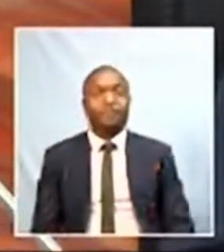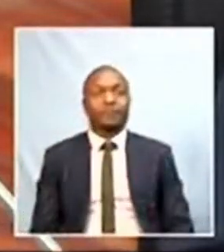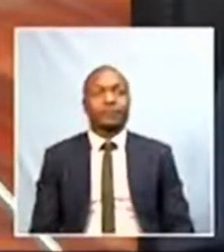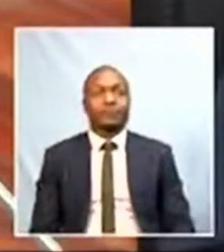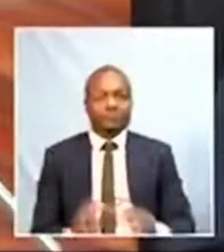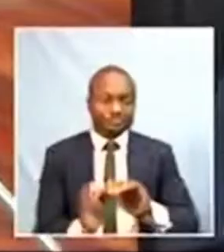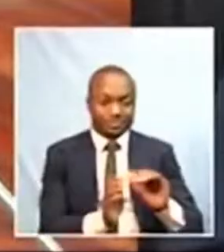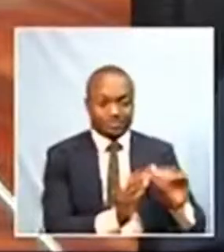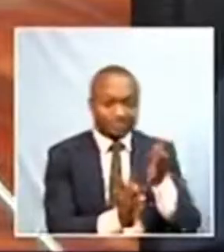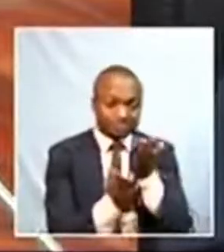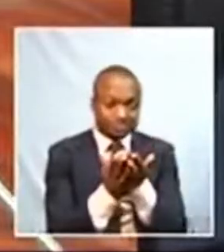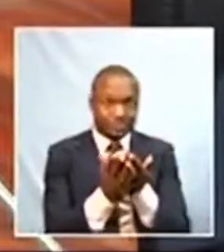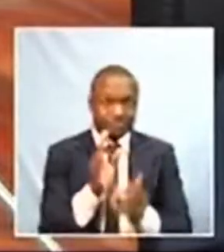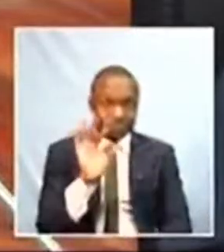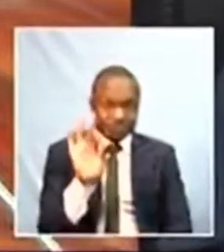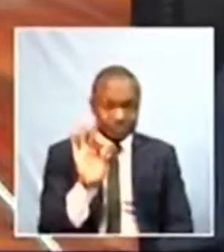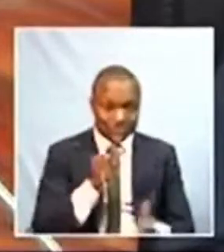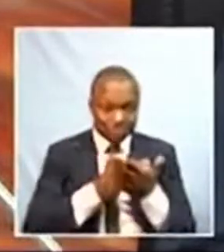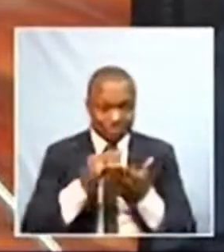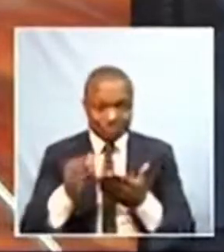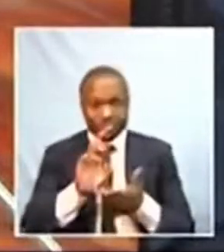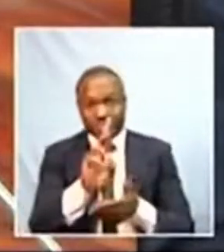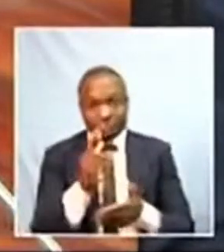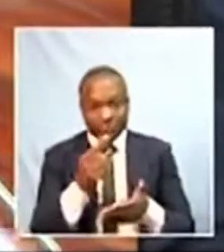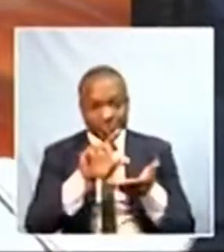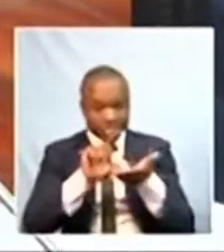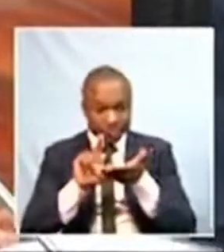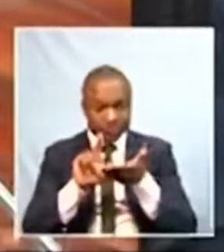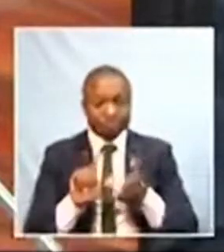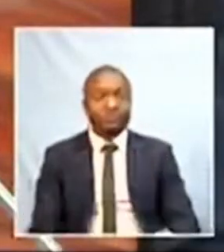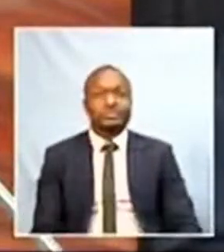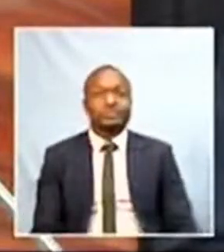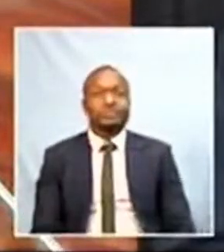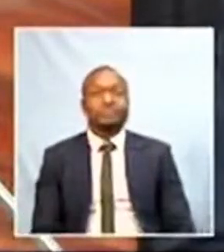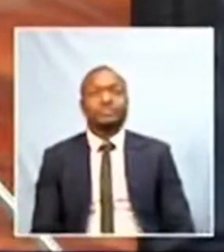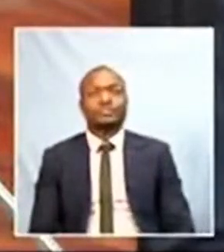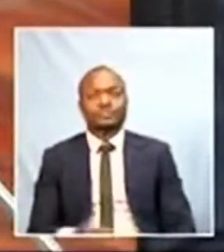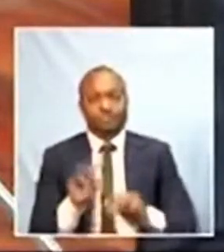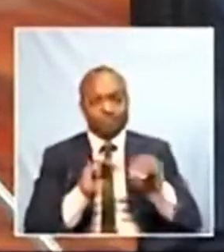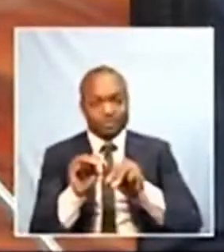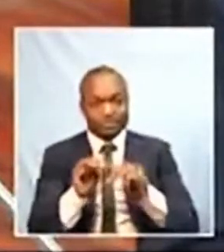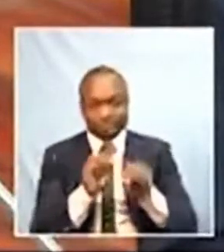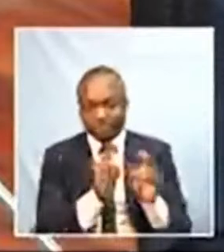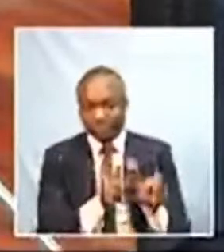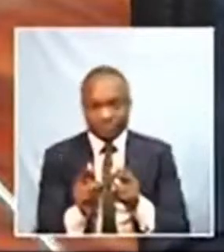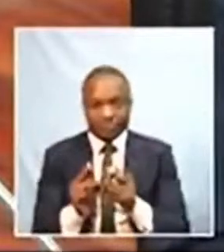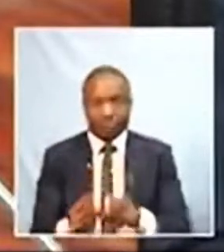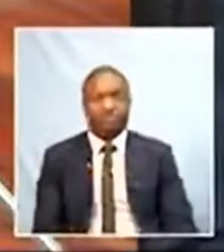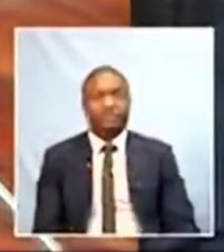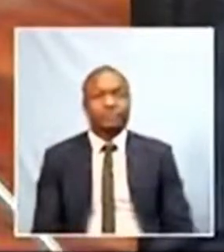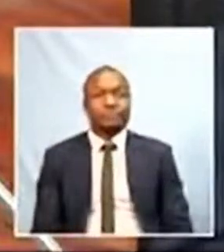We move to Appendix 9, failure to recover loans. Management response.